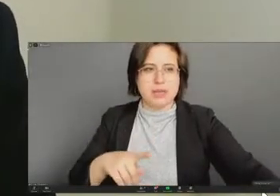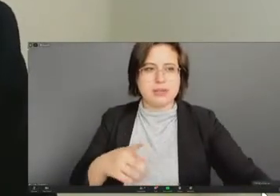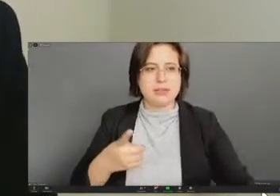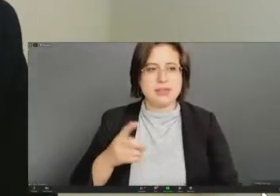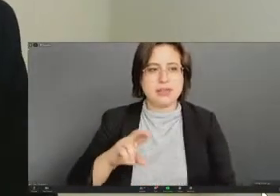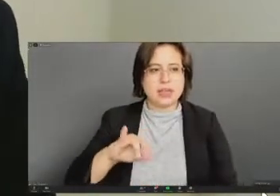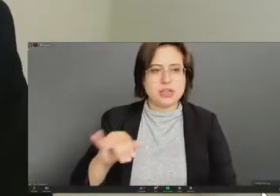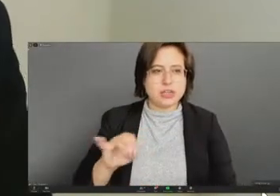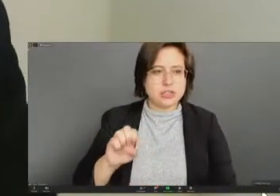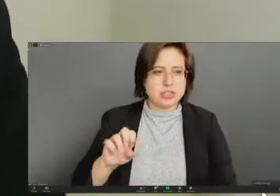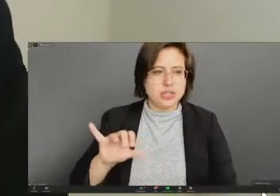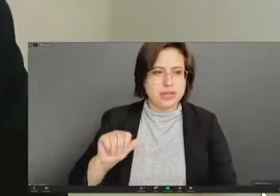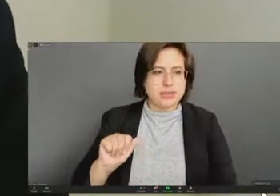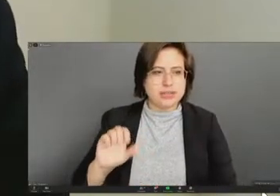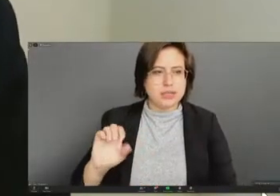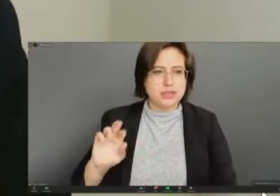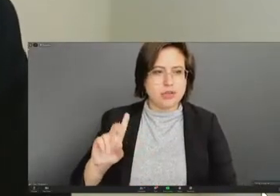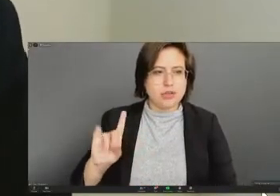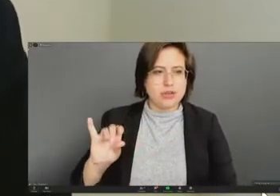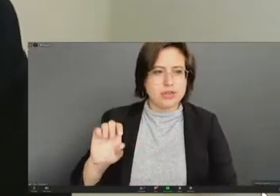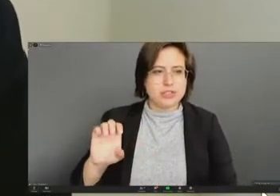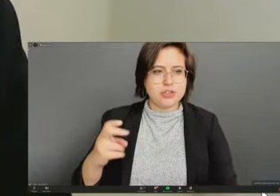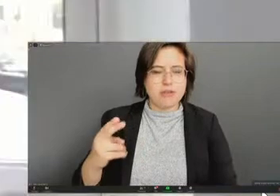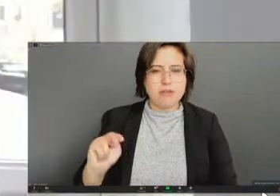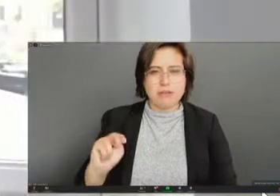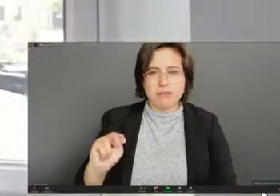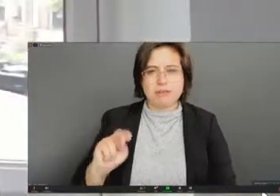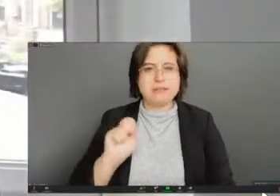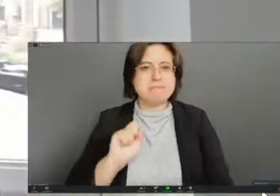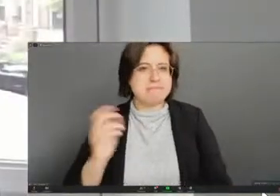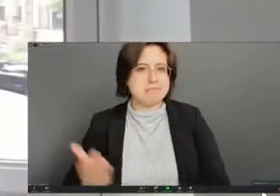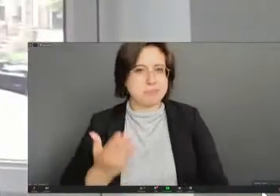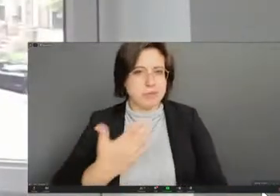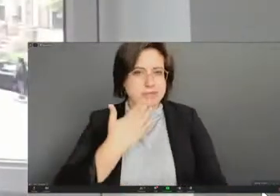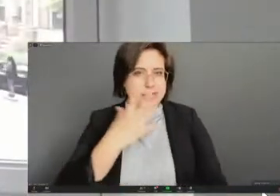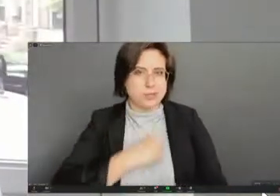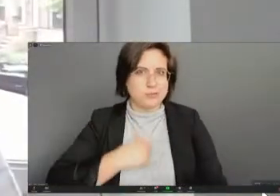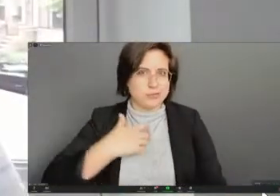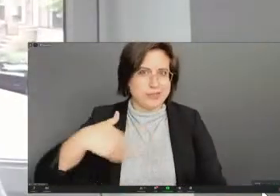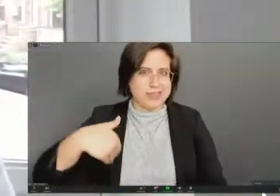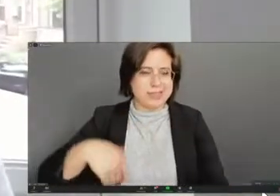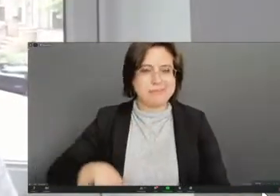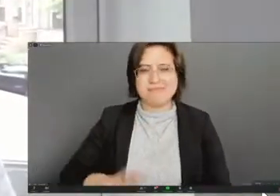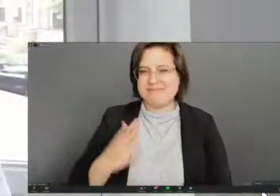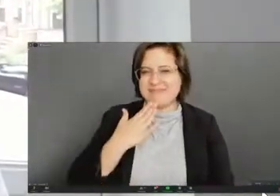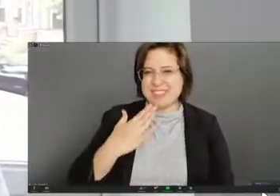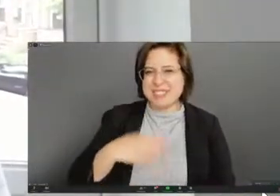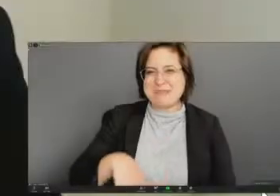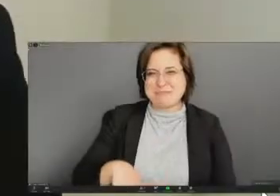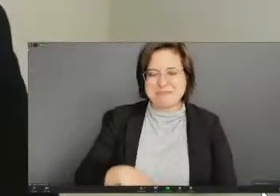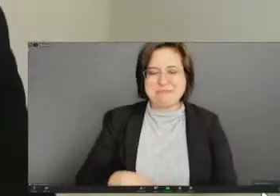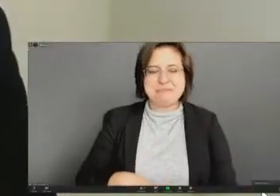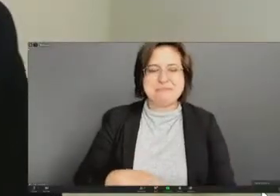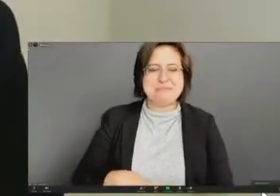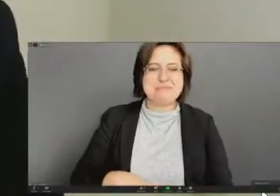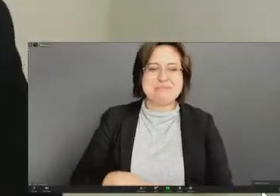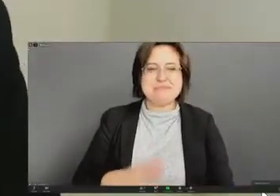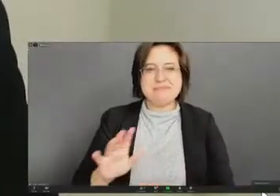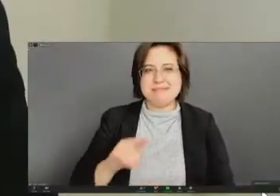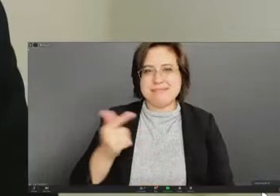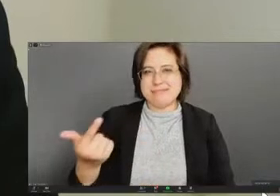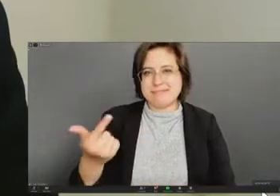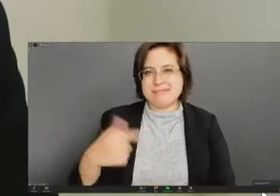Jessica Cardy-Shawn. Here, thank you, and sorry for being late. Thank you. Great, thank you. Thank you so much. Back to you, Madam